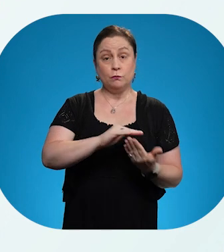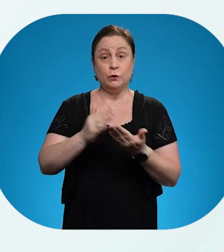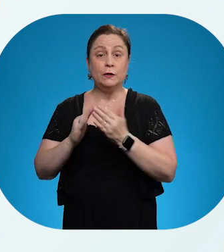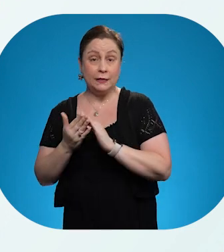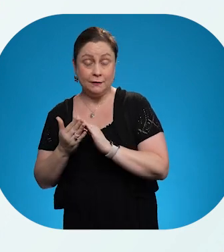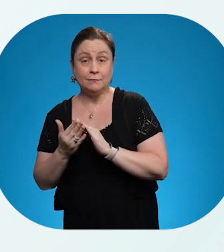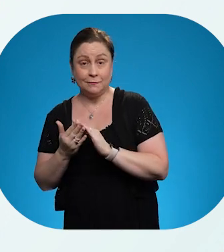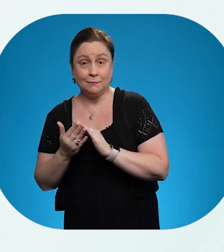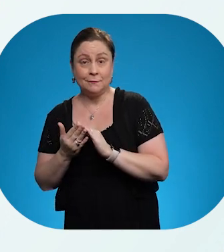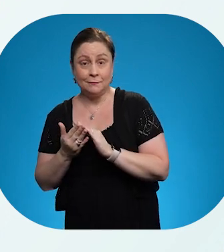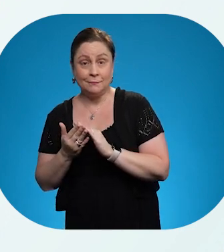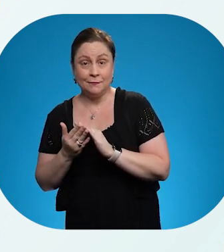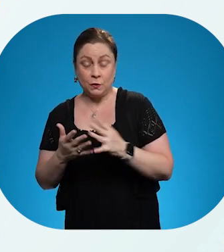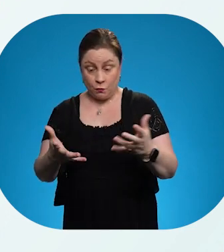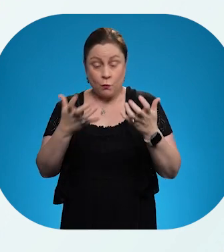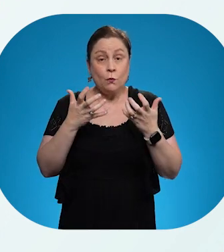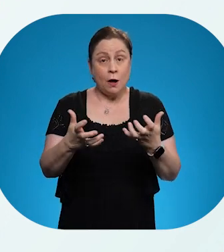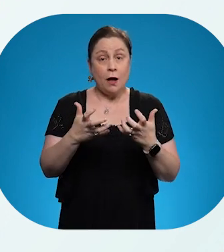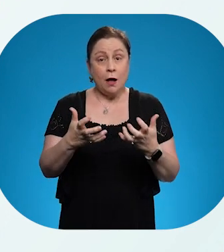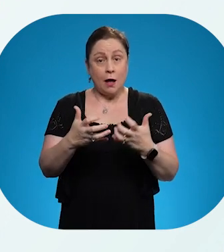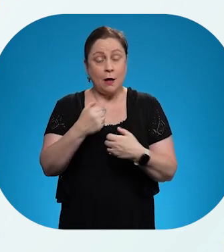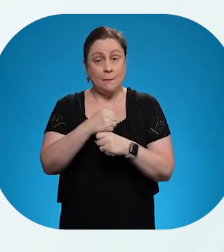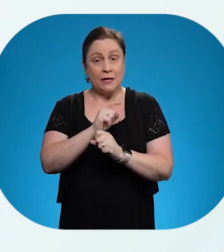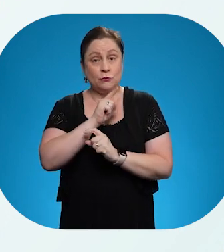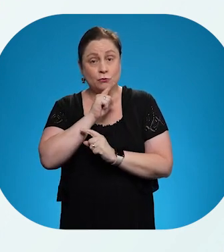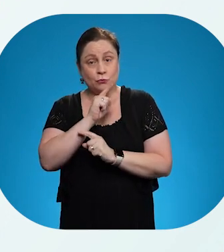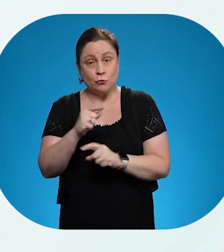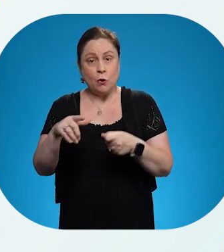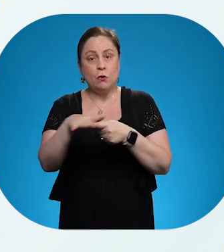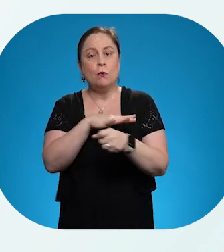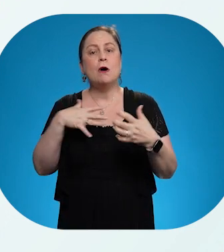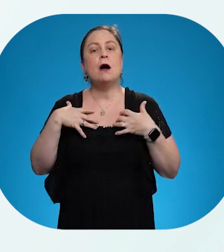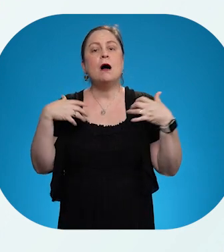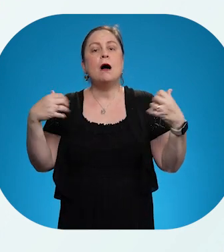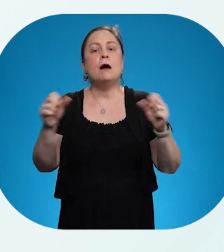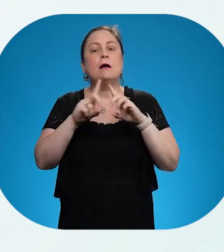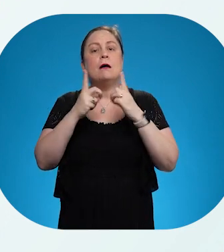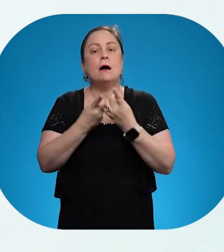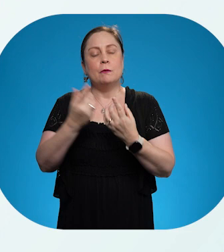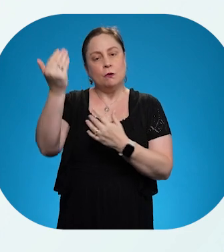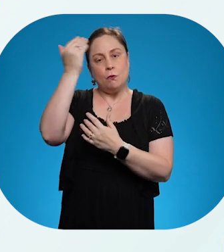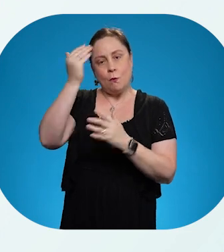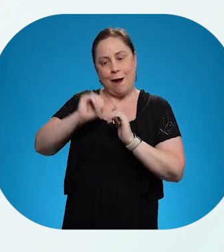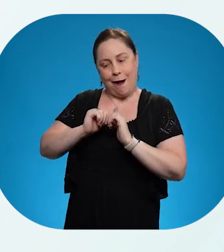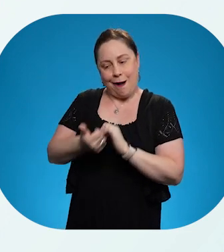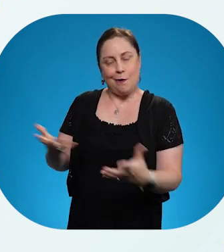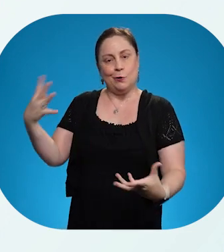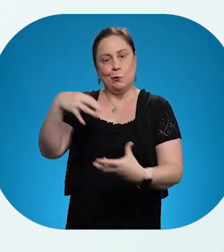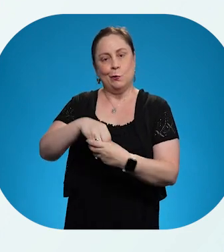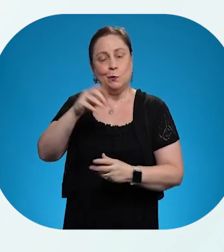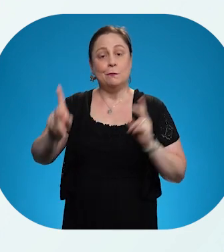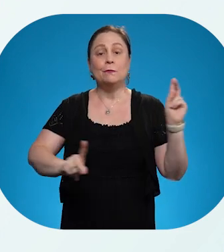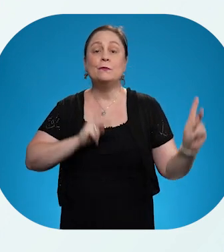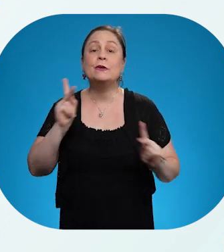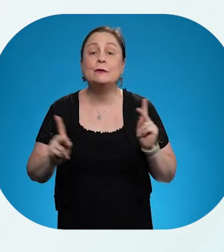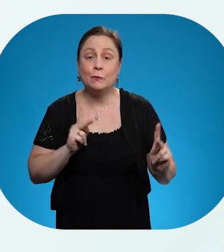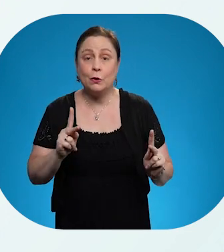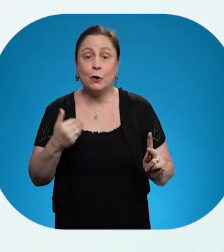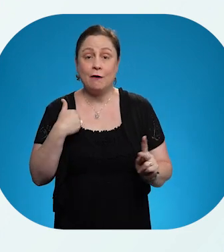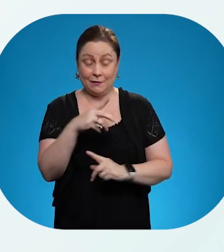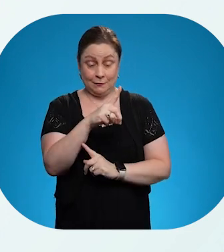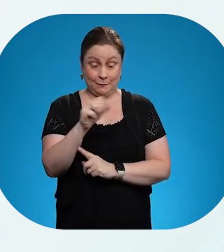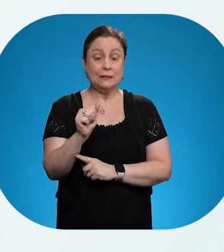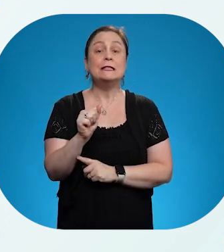our communities, and we want to make sure that local health departments know how to include people with